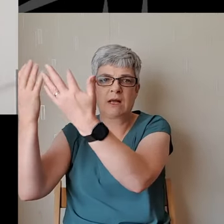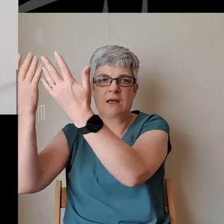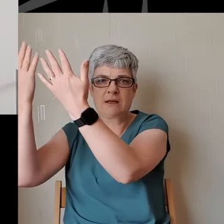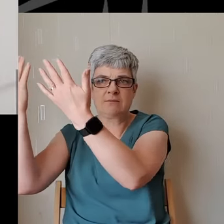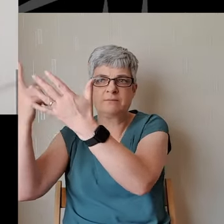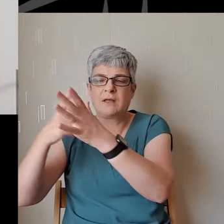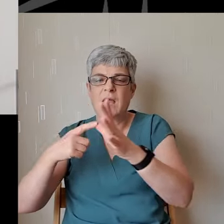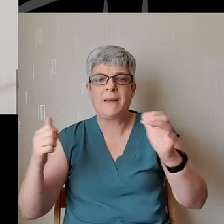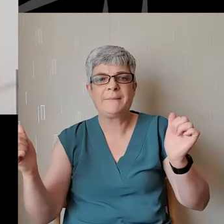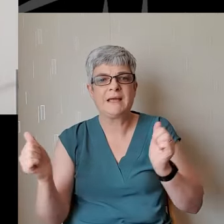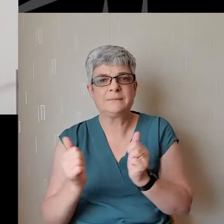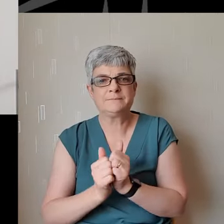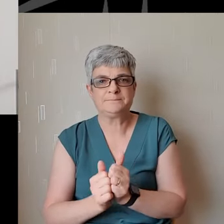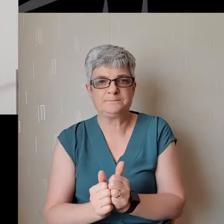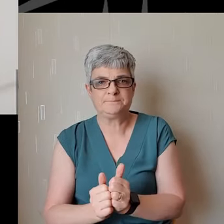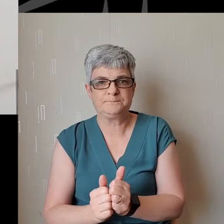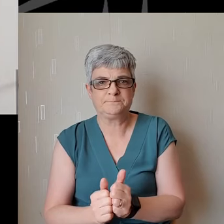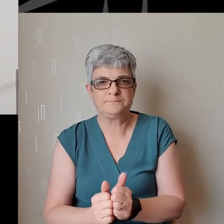Amen.